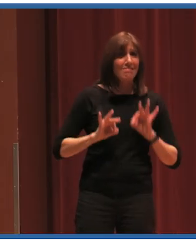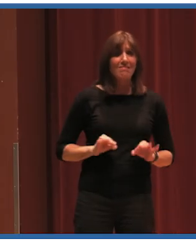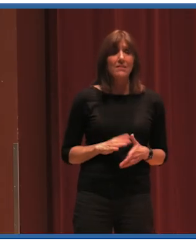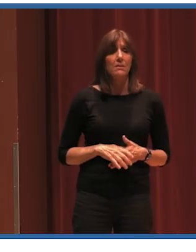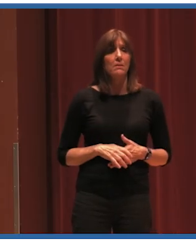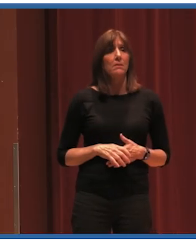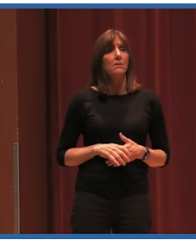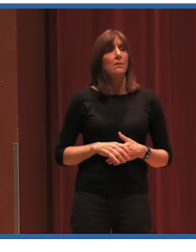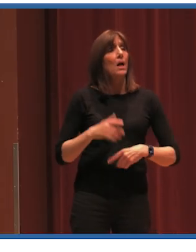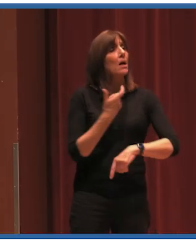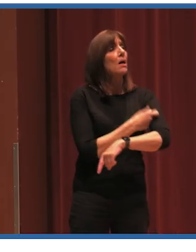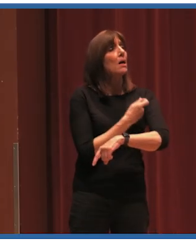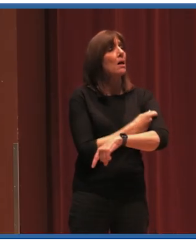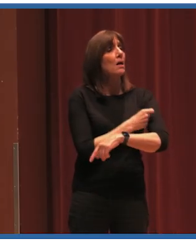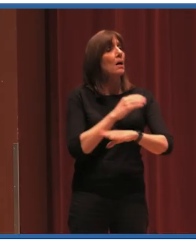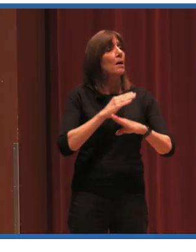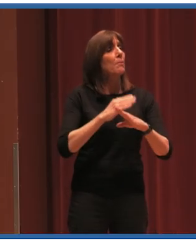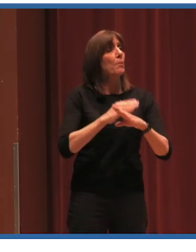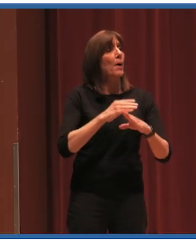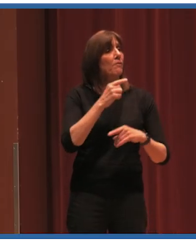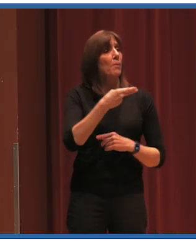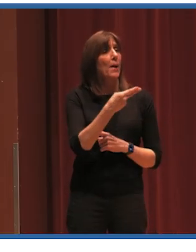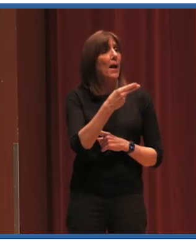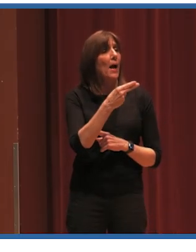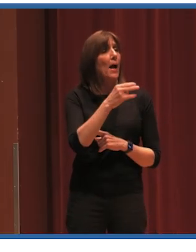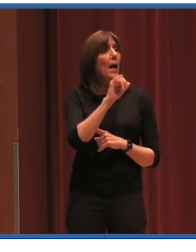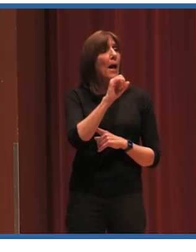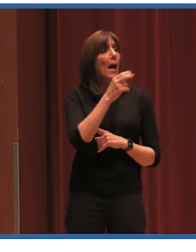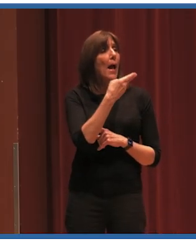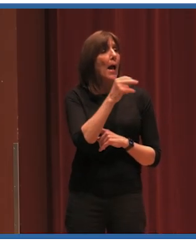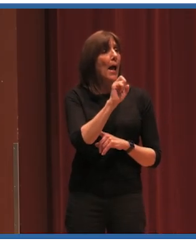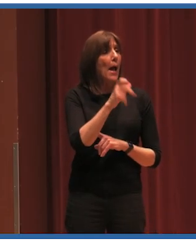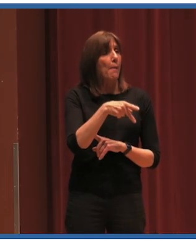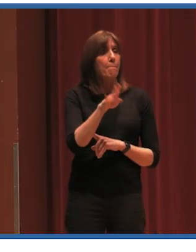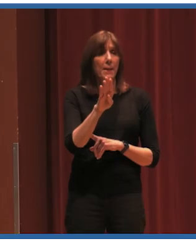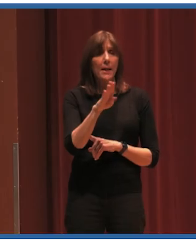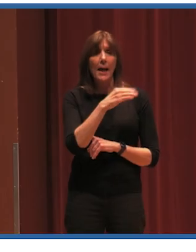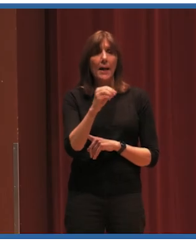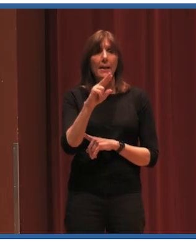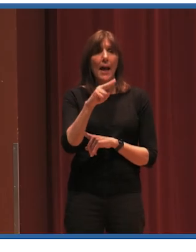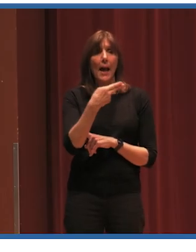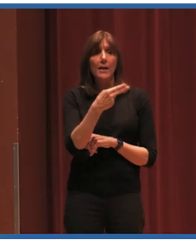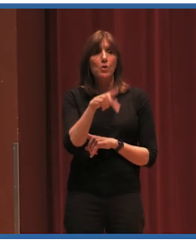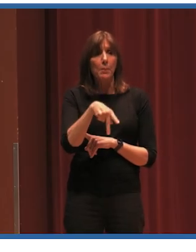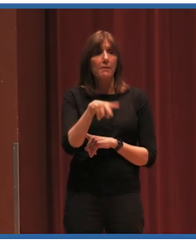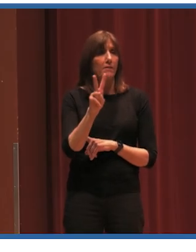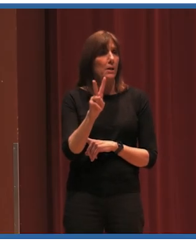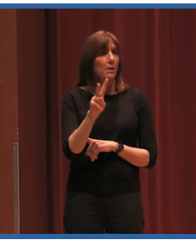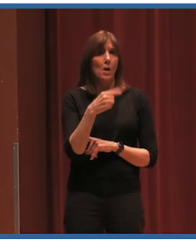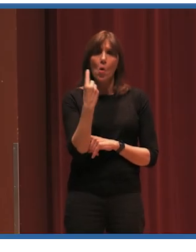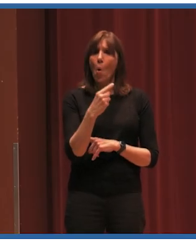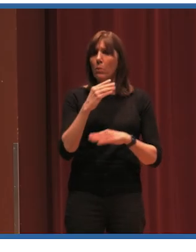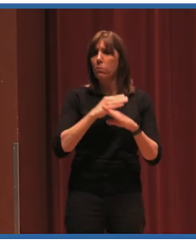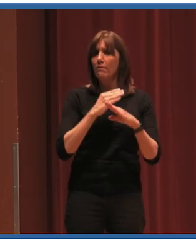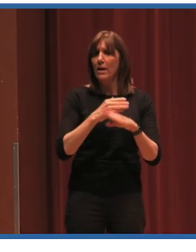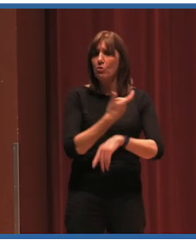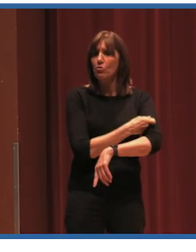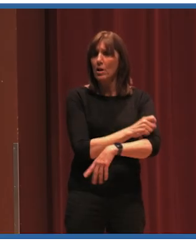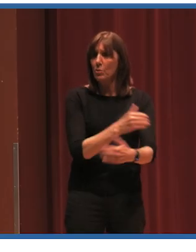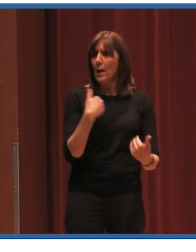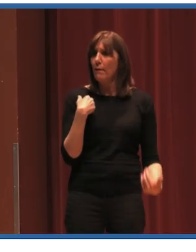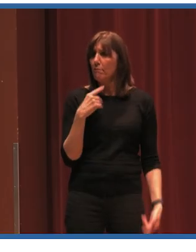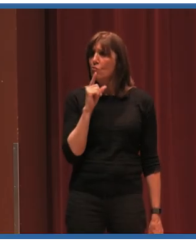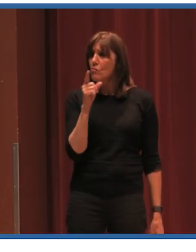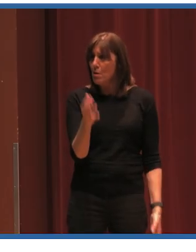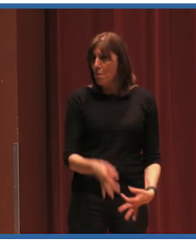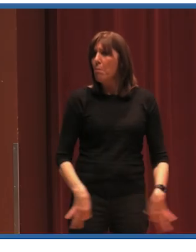Vaccinate against hepatitis B and HPV. That's still very important. Those are the only cancer prevention vaccines that we have, and they're still incredibly